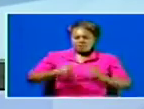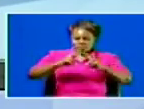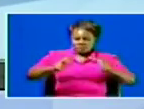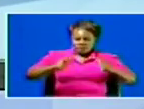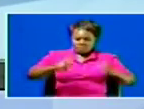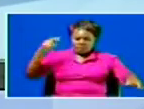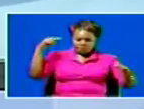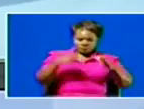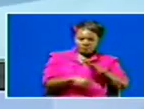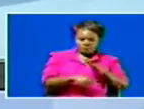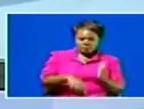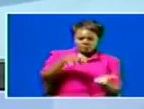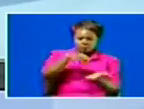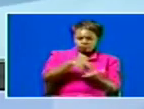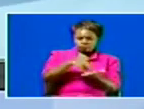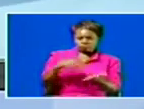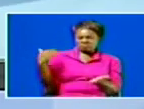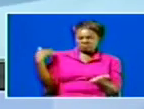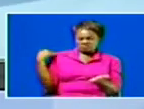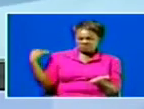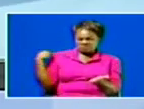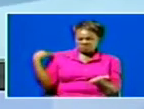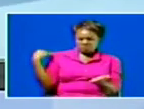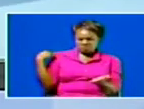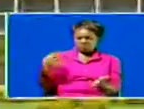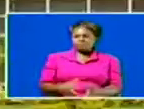probe into these disturbing allegations.